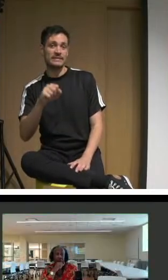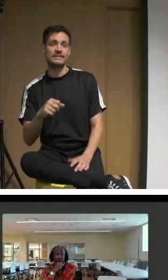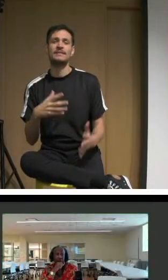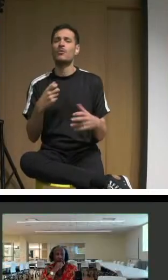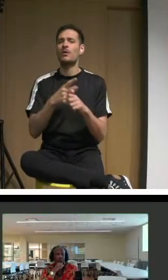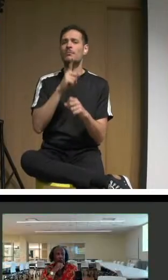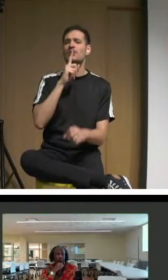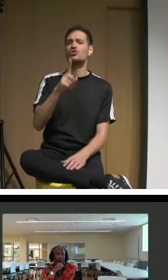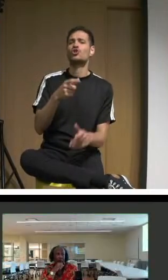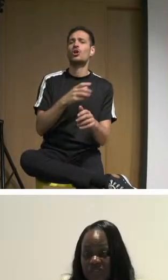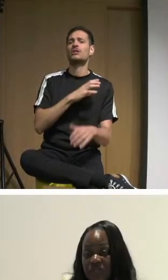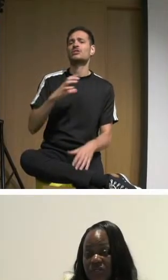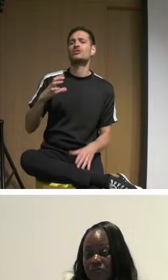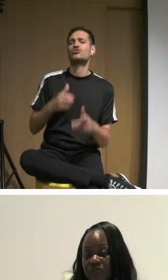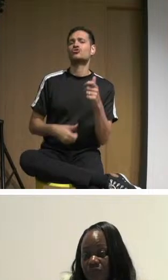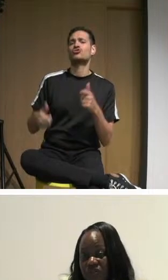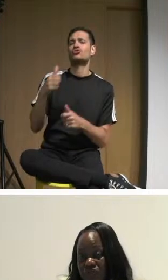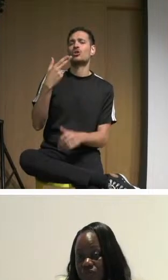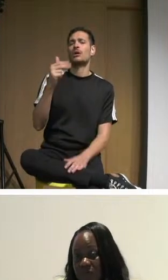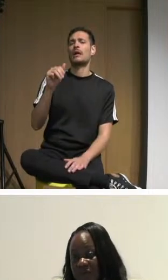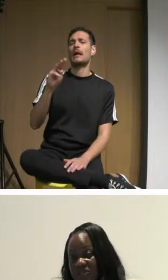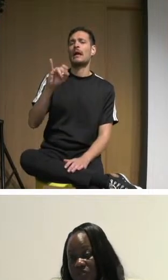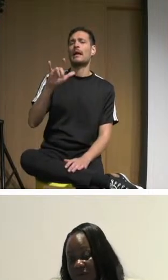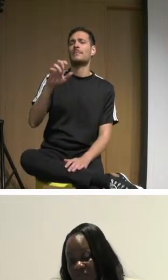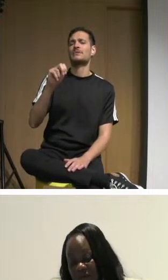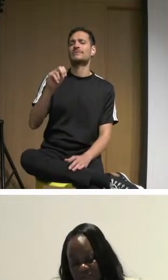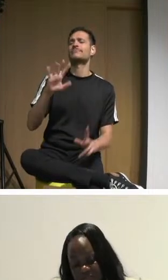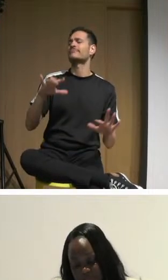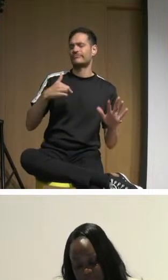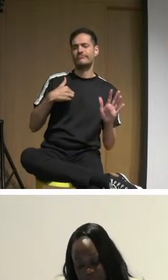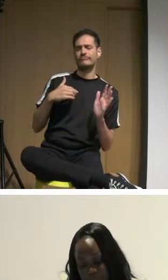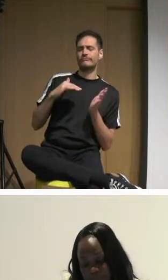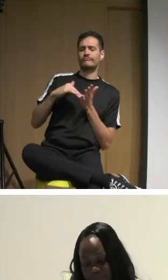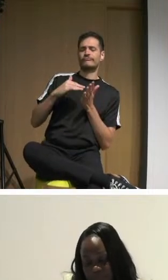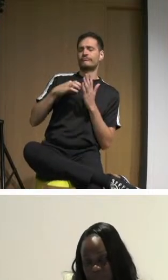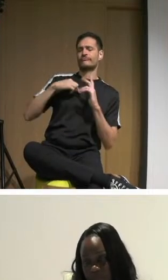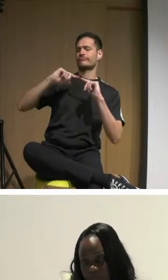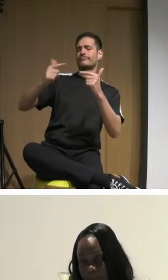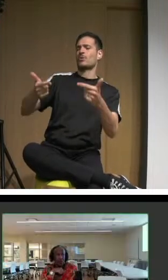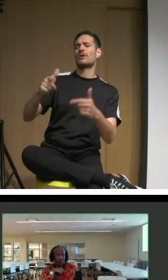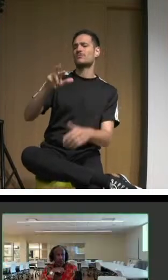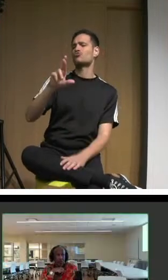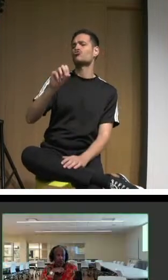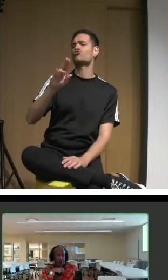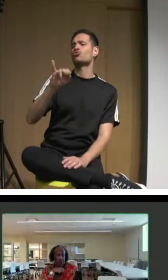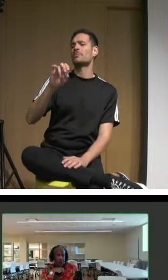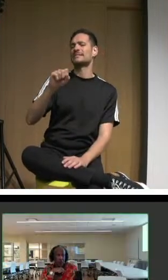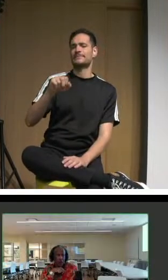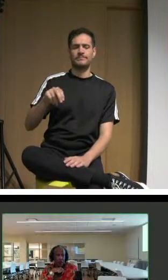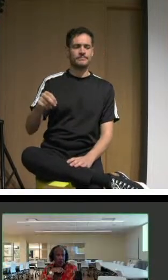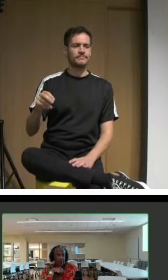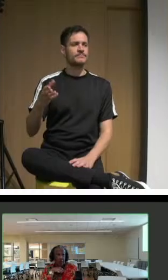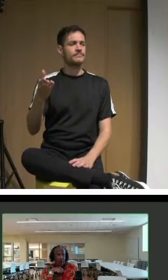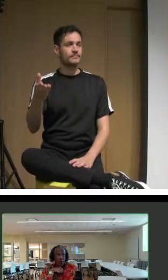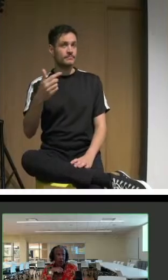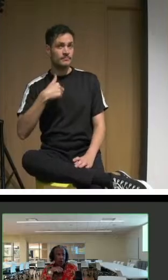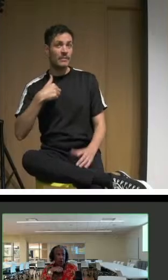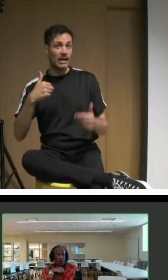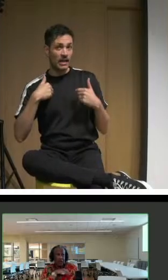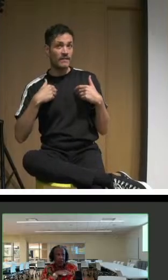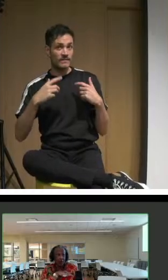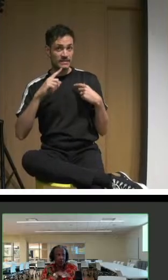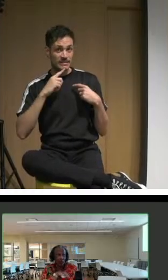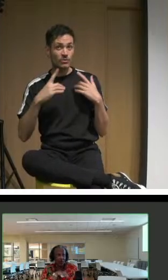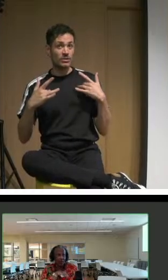speak. Okay. He's going to yield the floor to you, Commissioner Brown Robinson. I just have serious concerns because